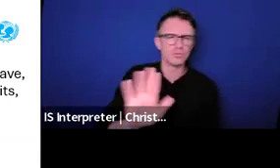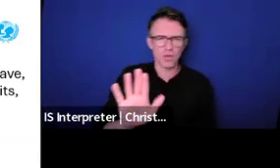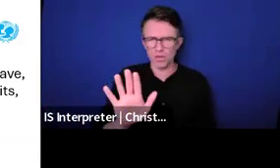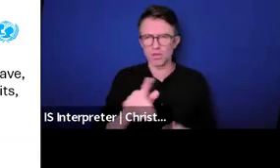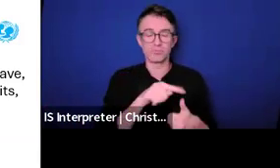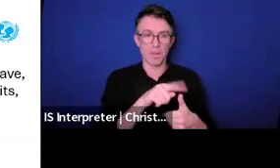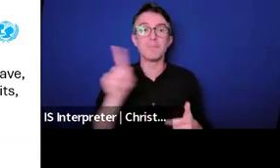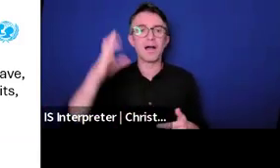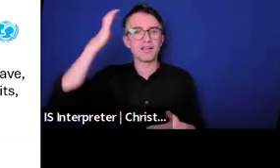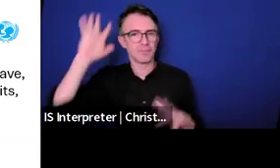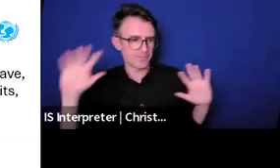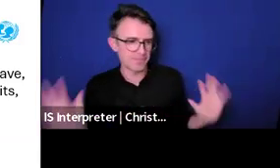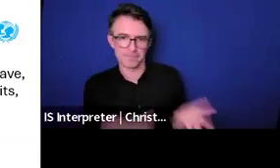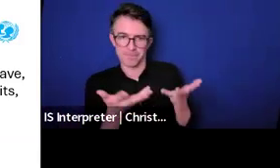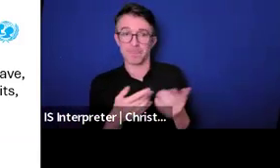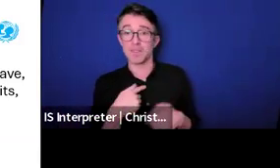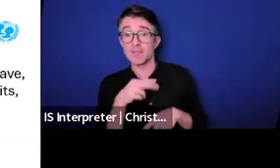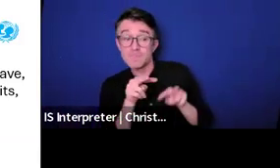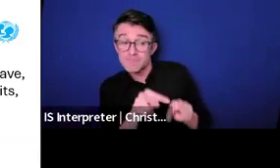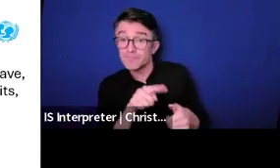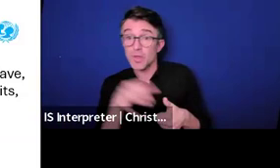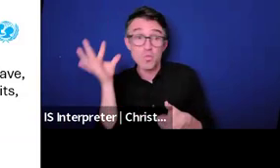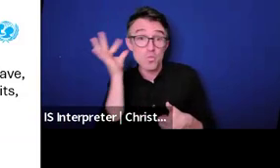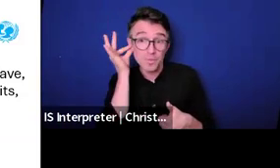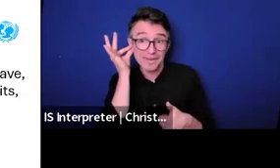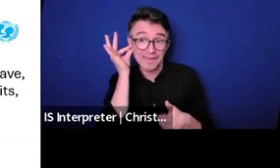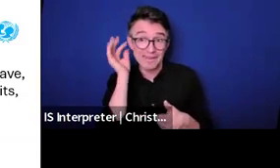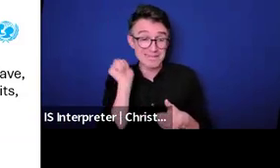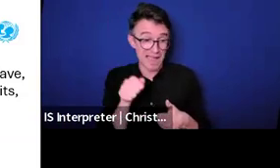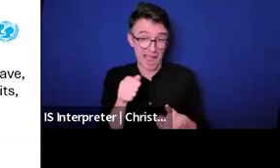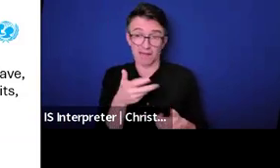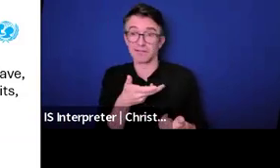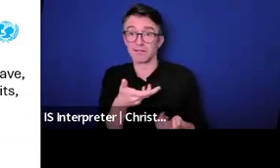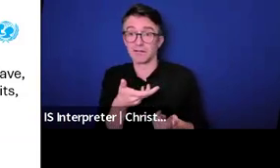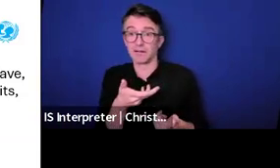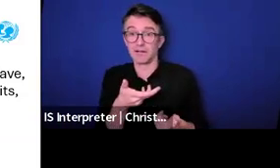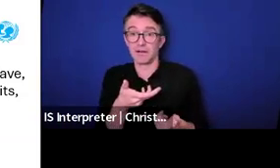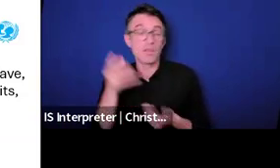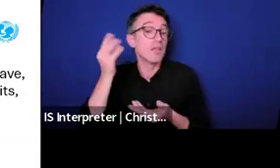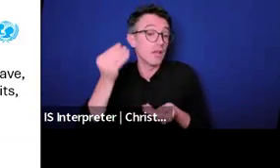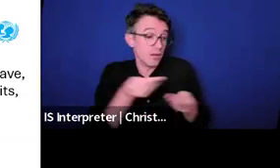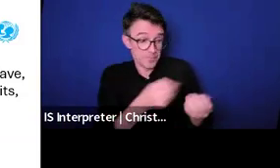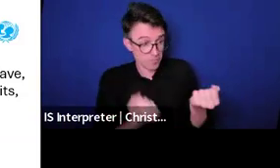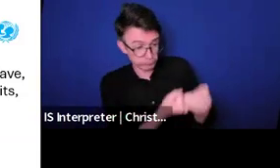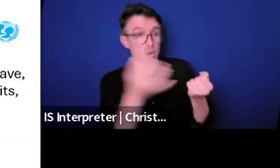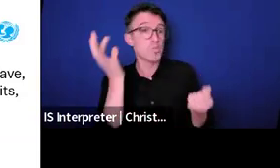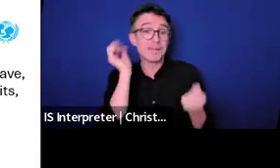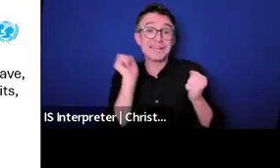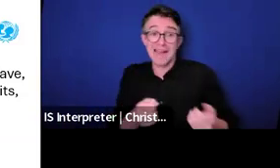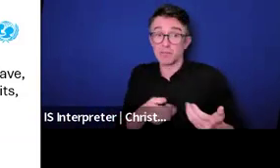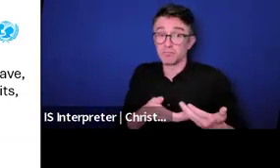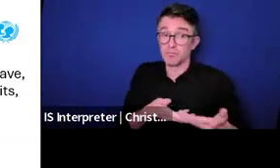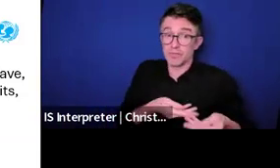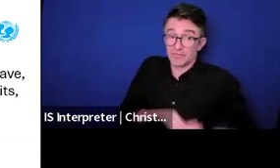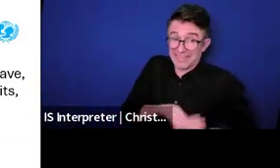You'll need access to workplace family-friendly policies through, for example, engaging of the private sector and business. You'll